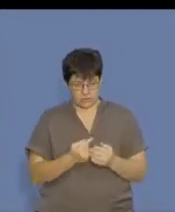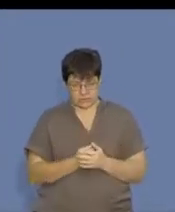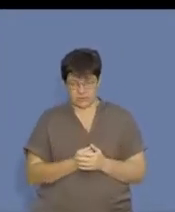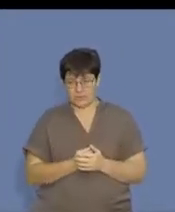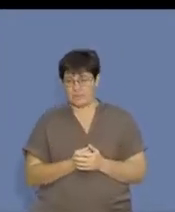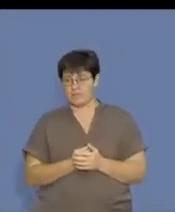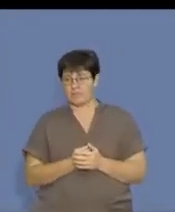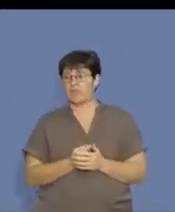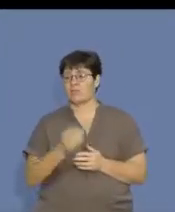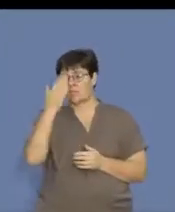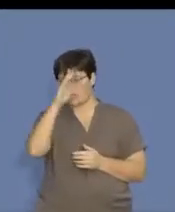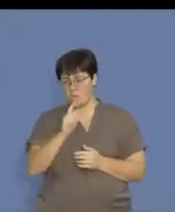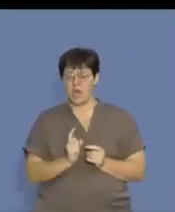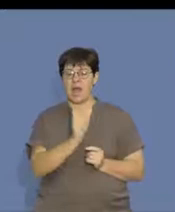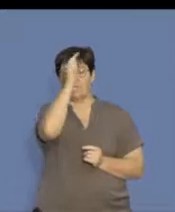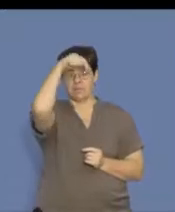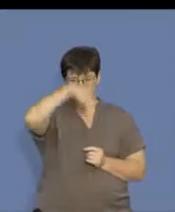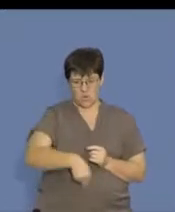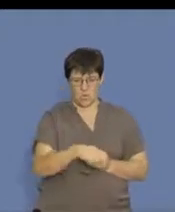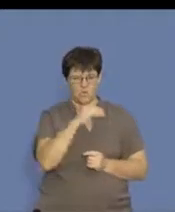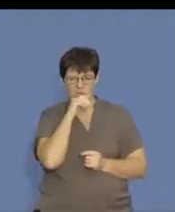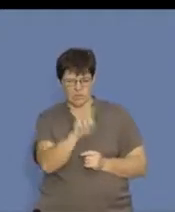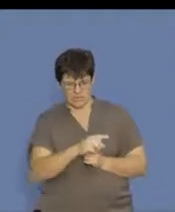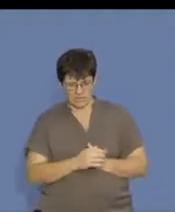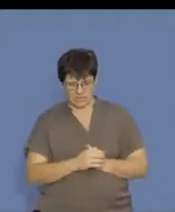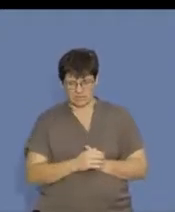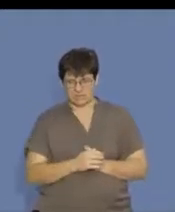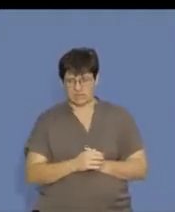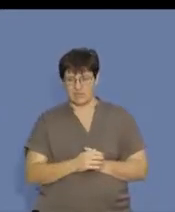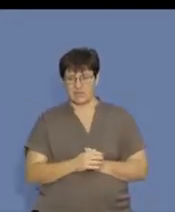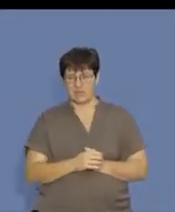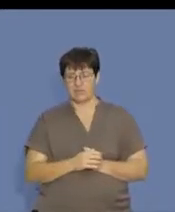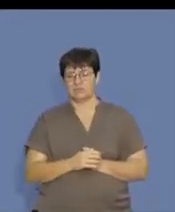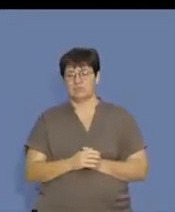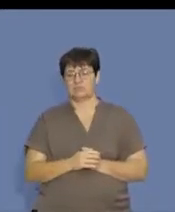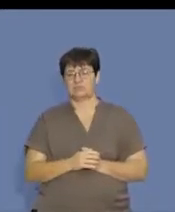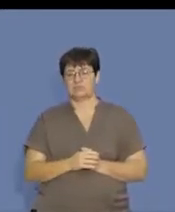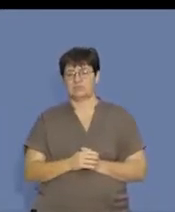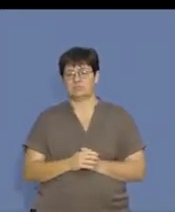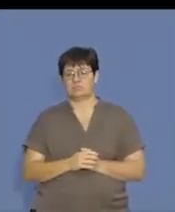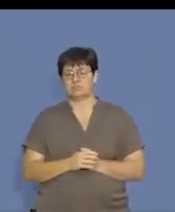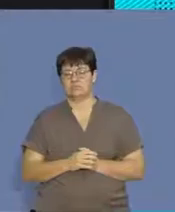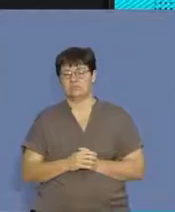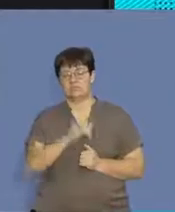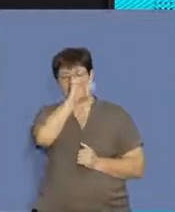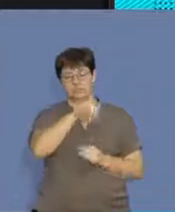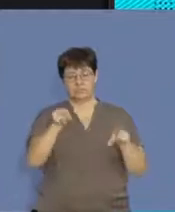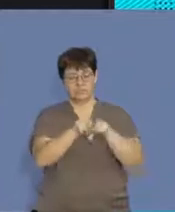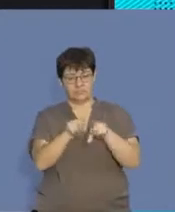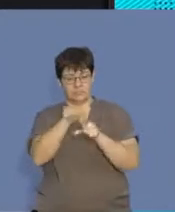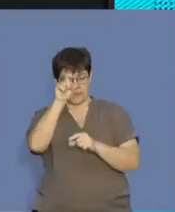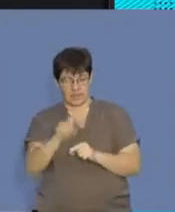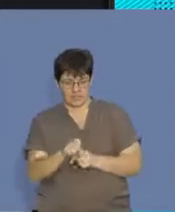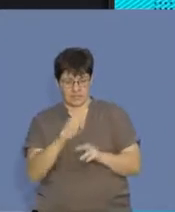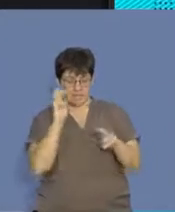to also know what the up and the down is all about, right? So it means if I have y is equals to